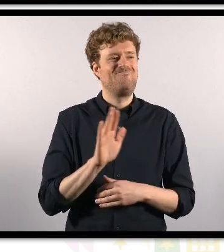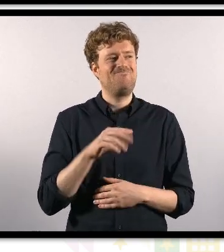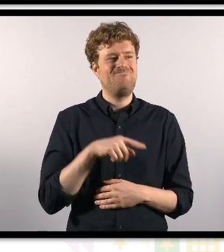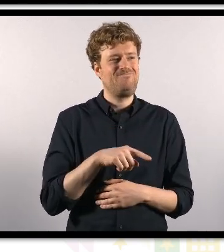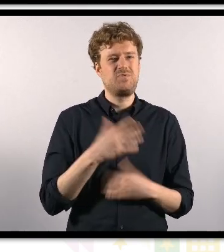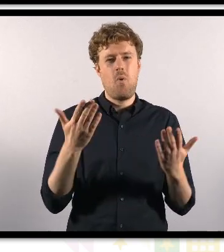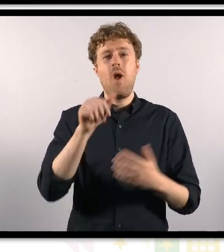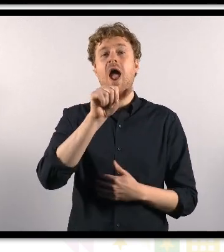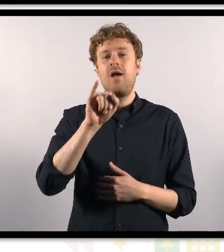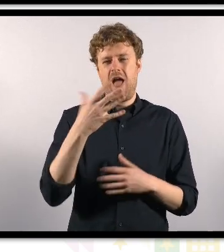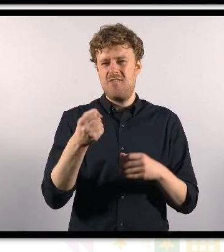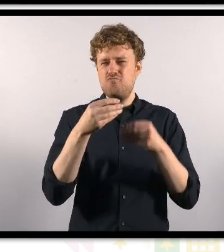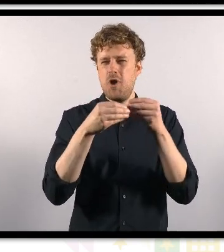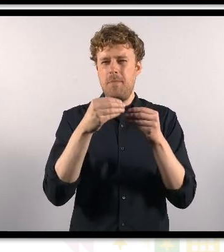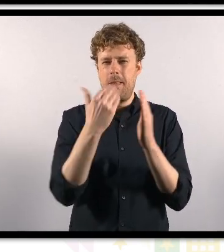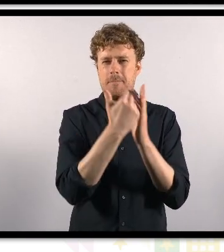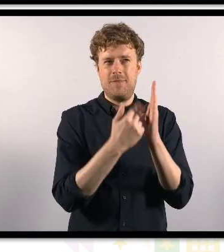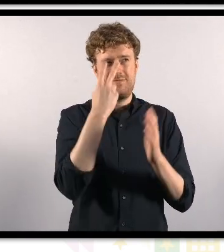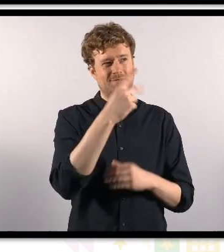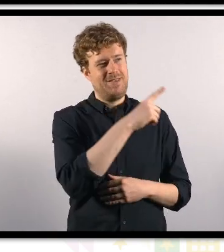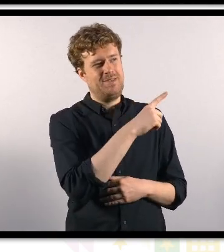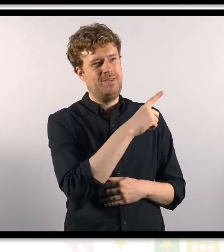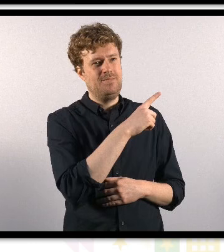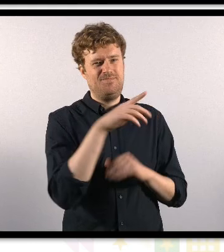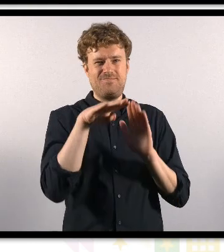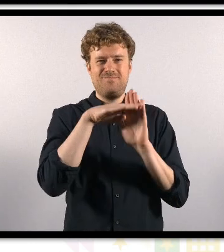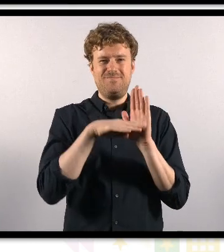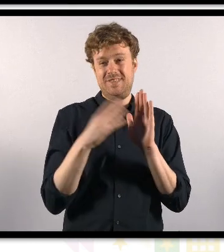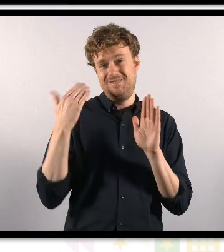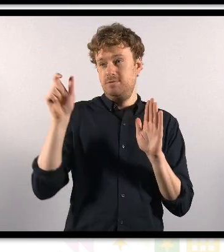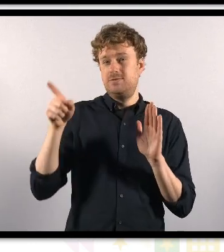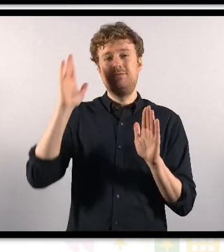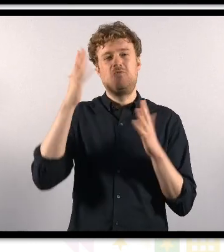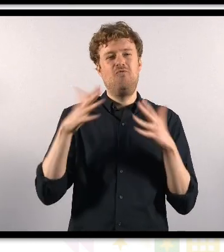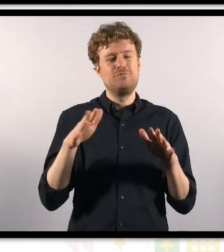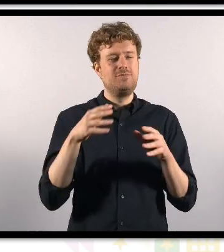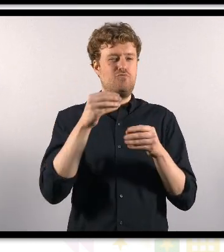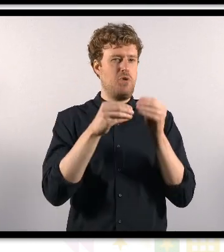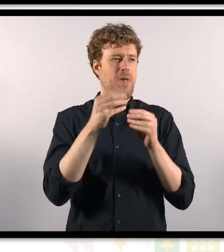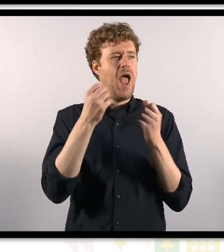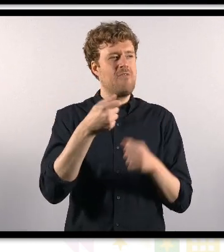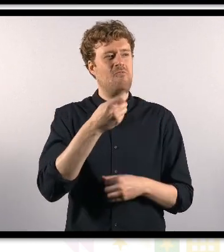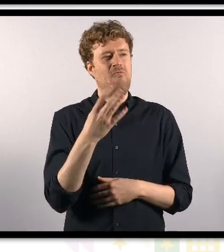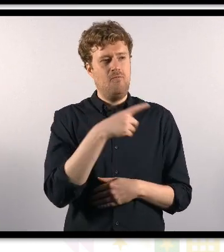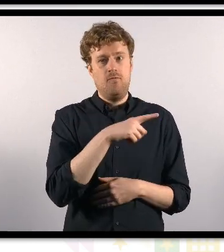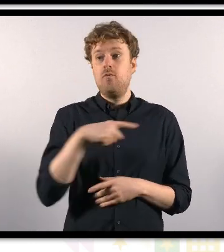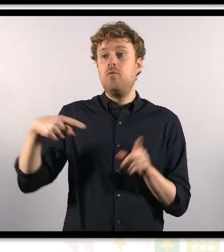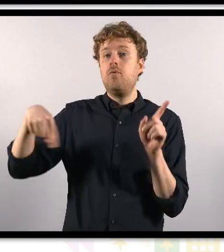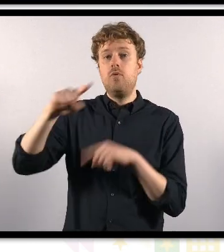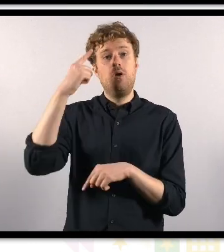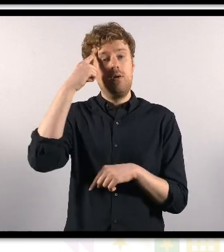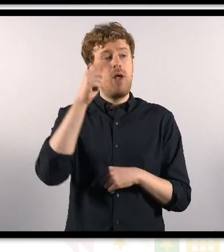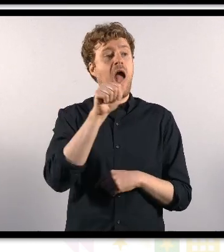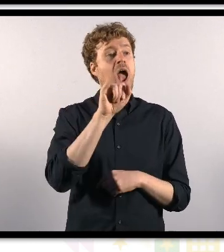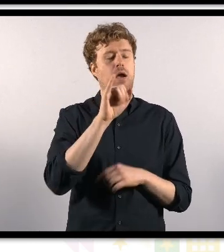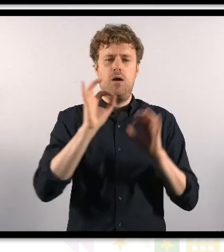Just throw engineering out the window. It's no longer needed. AI is going to do everything. We tried to bite off more than